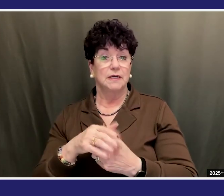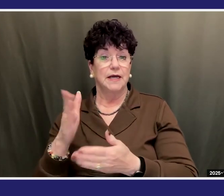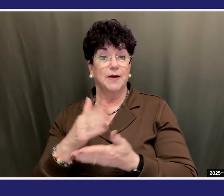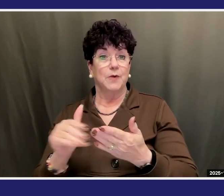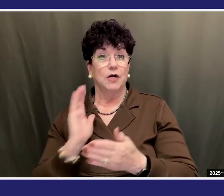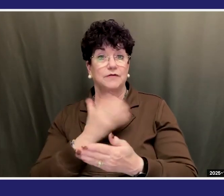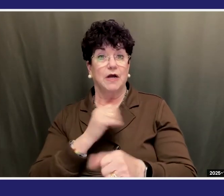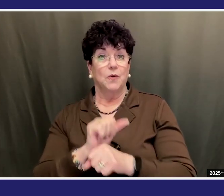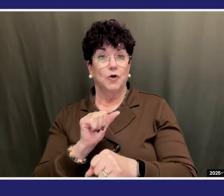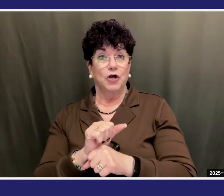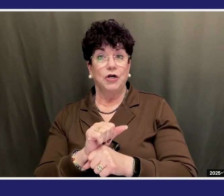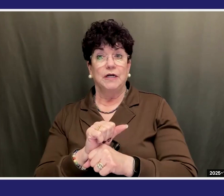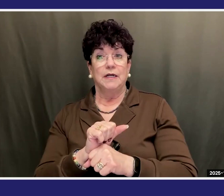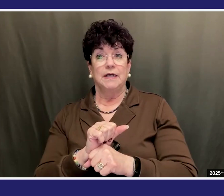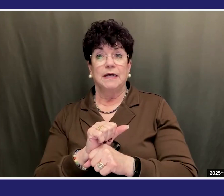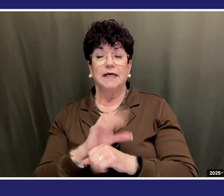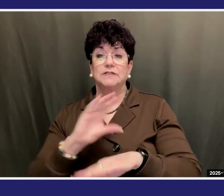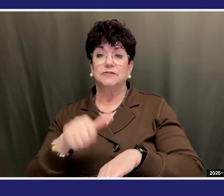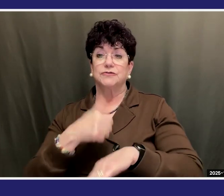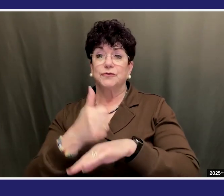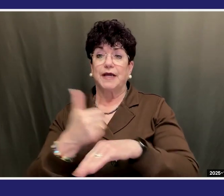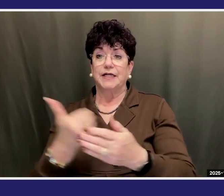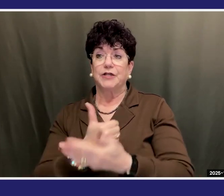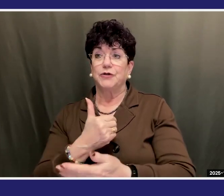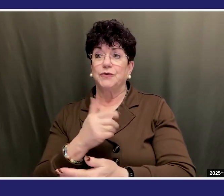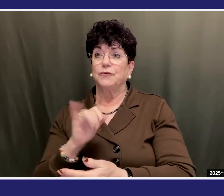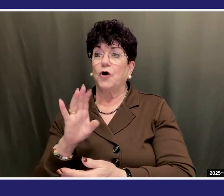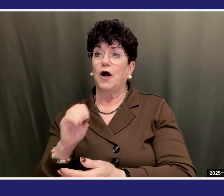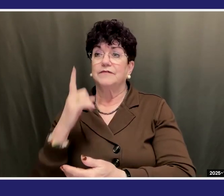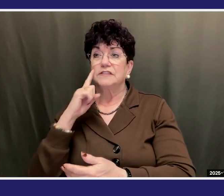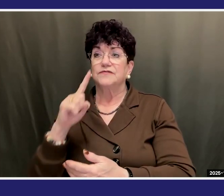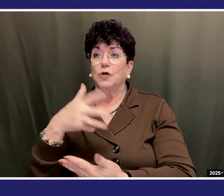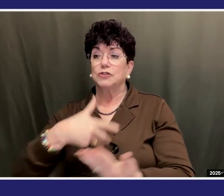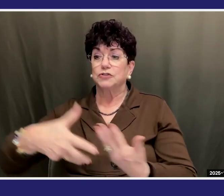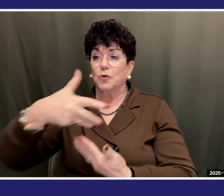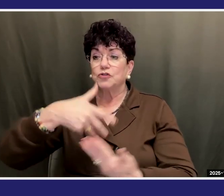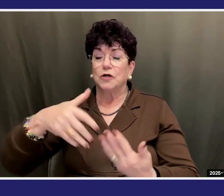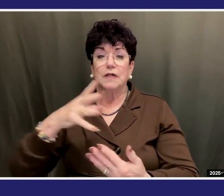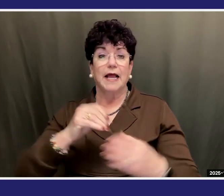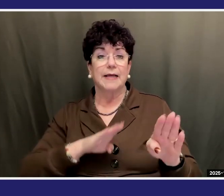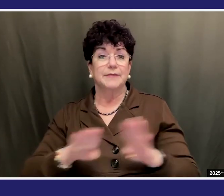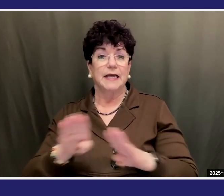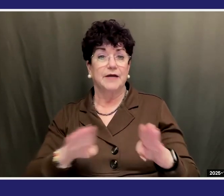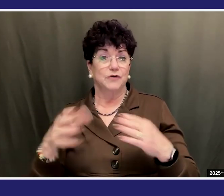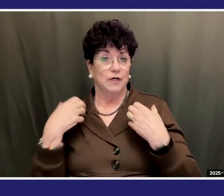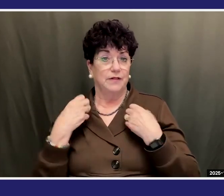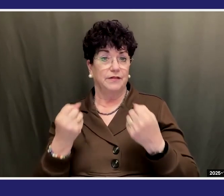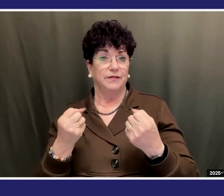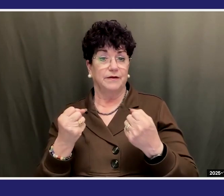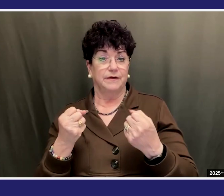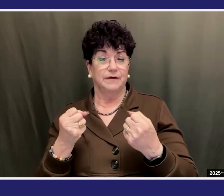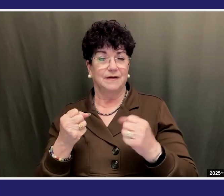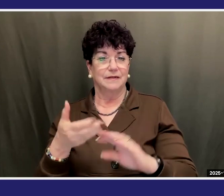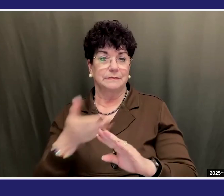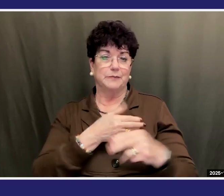our effort also is to create a new Office of Social and Behavioral Health. As the previous slide